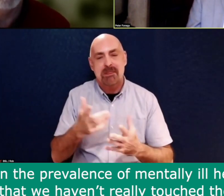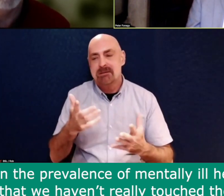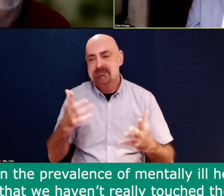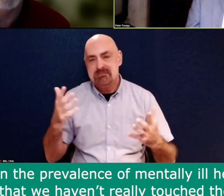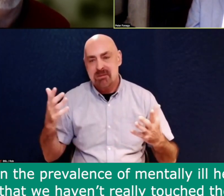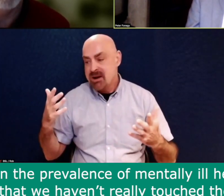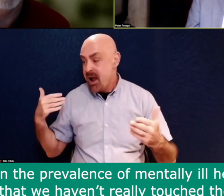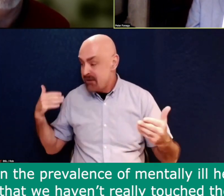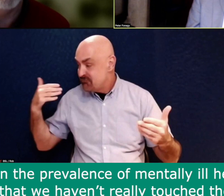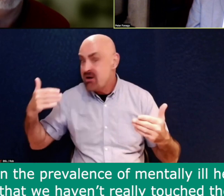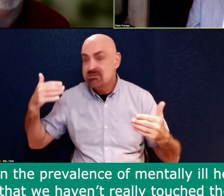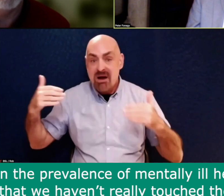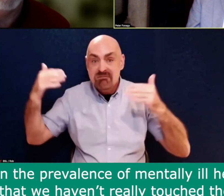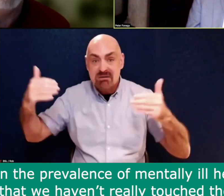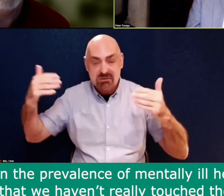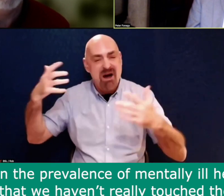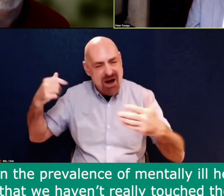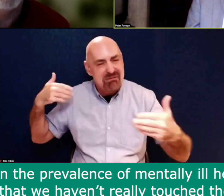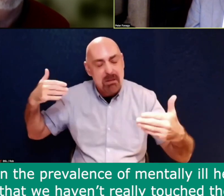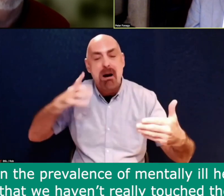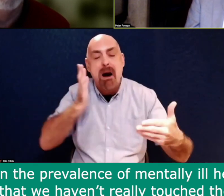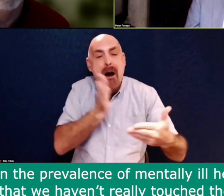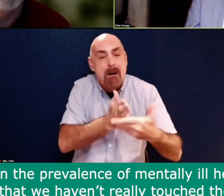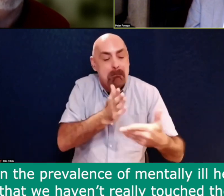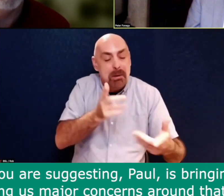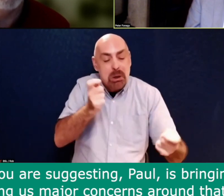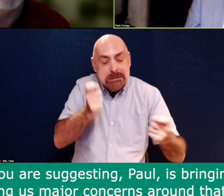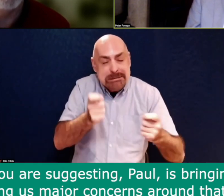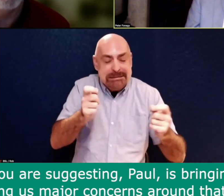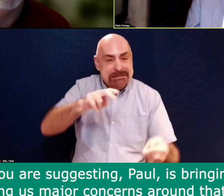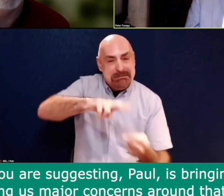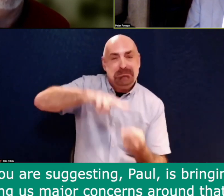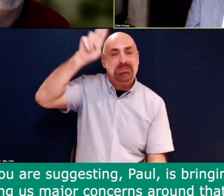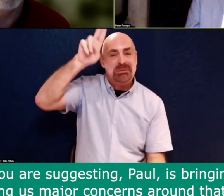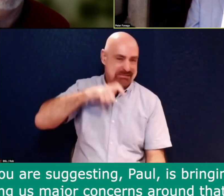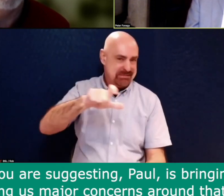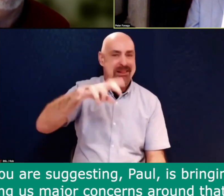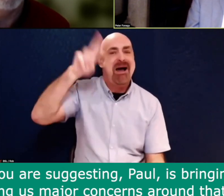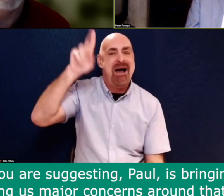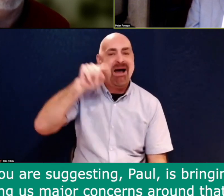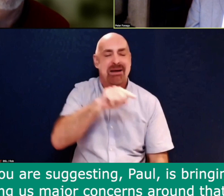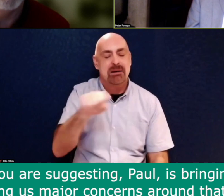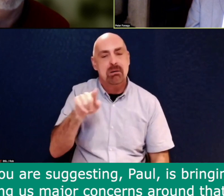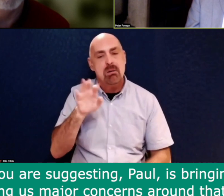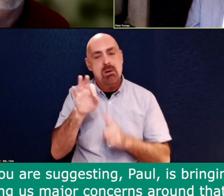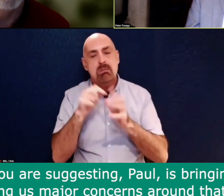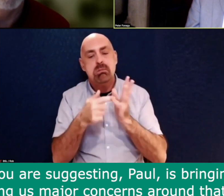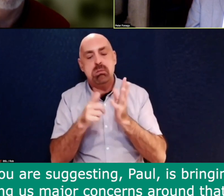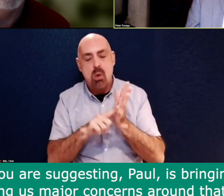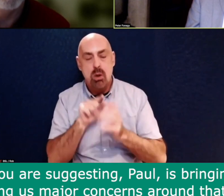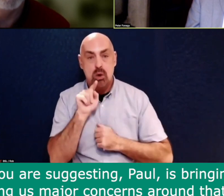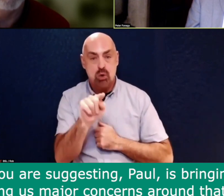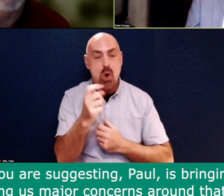advances, but we haven't really touched the prevalence. And I think what you are suggesting, Paul, is bringing us